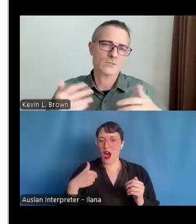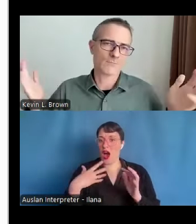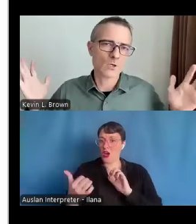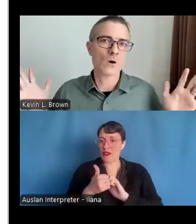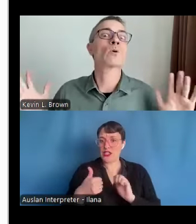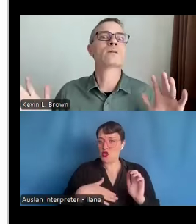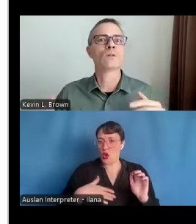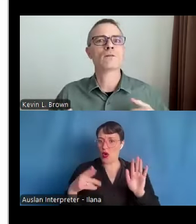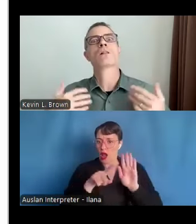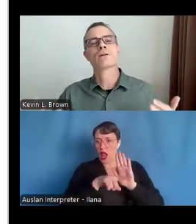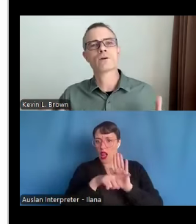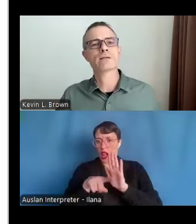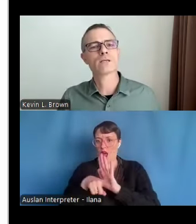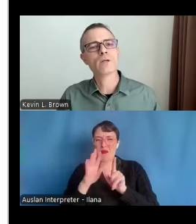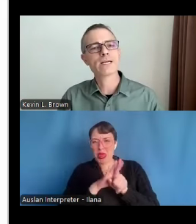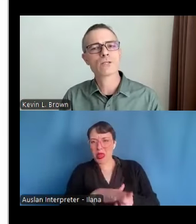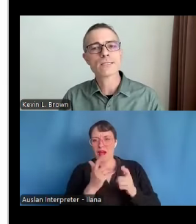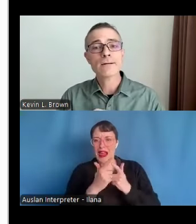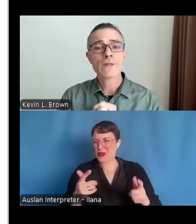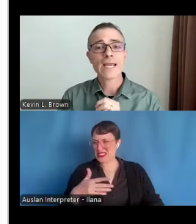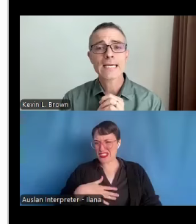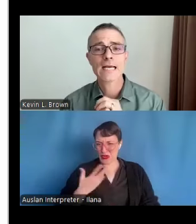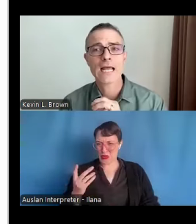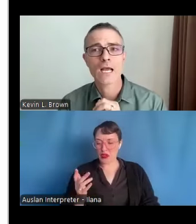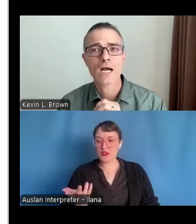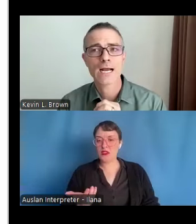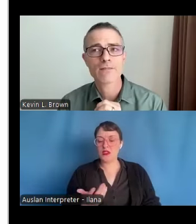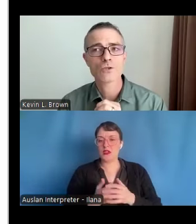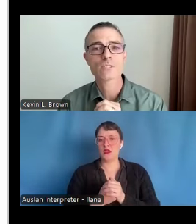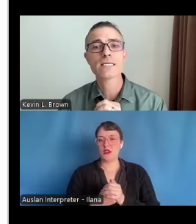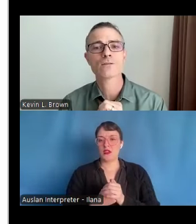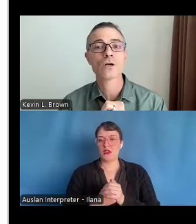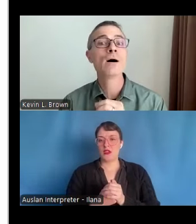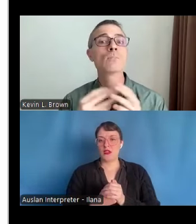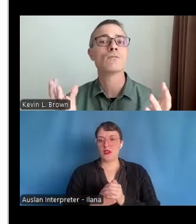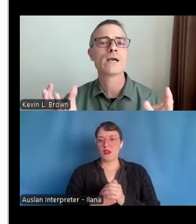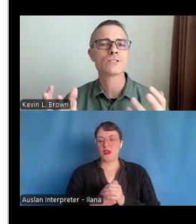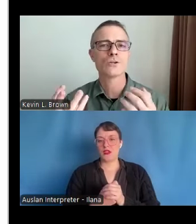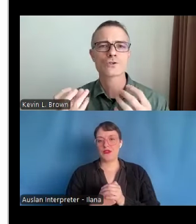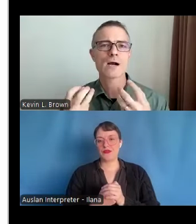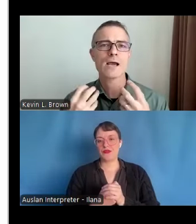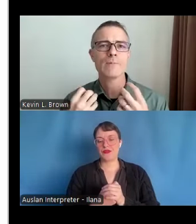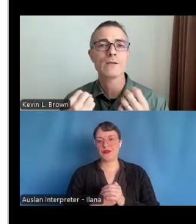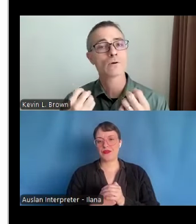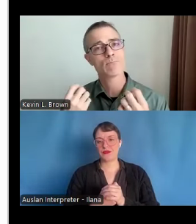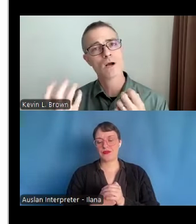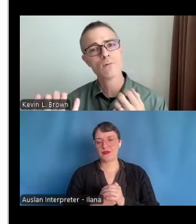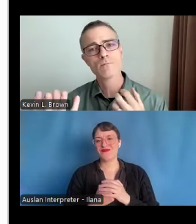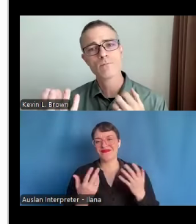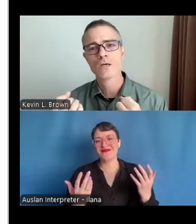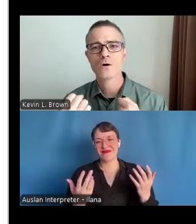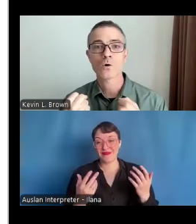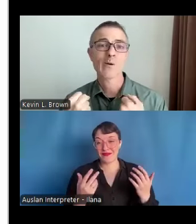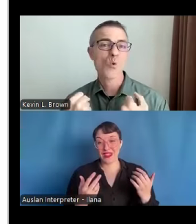that's just a core principle of all of our fundraising communications. And I think you'll see that there are a number of ways to describe either a